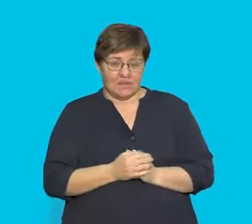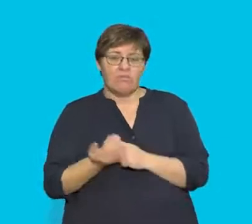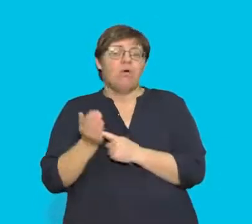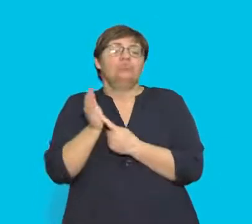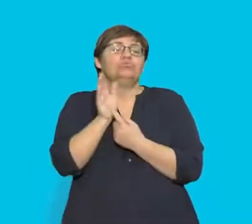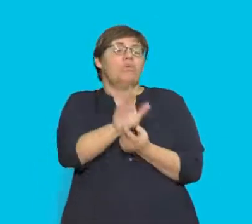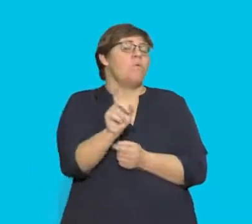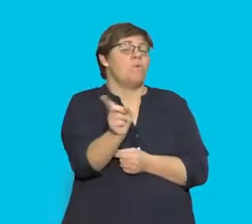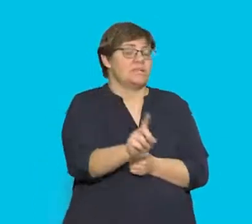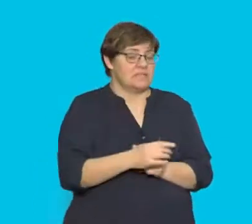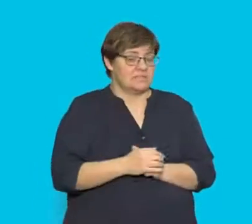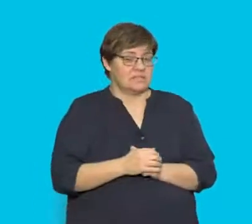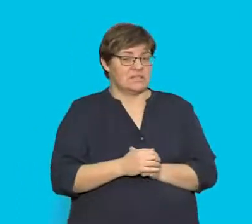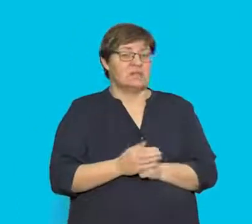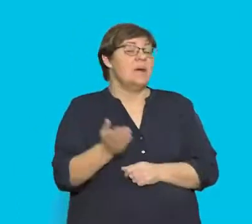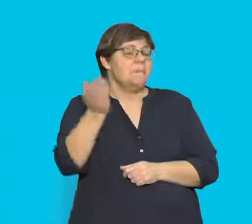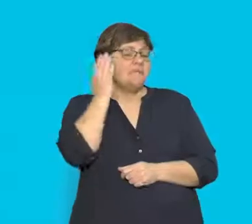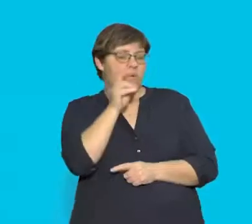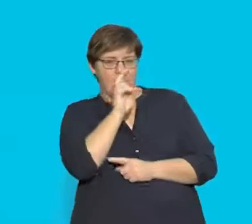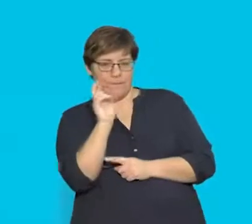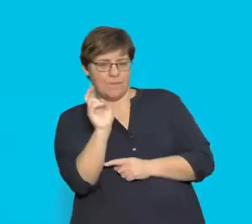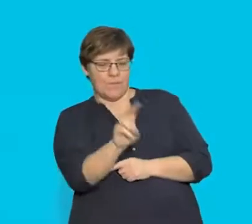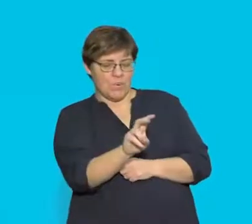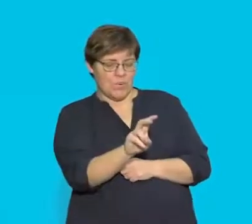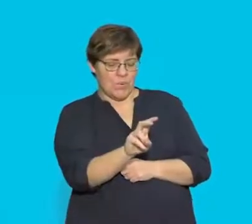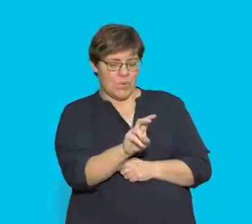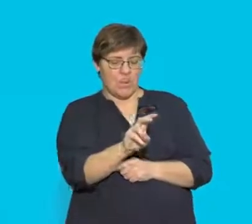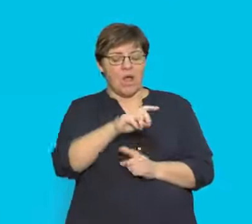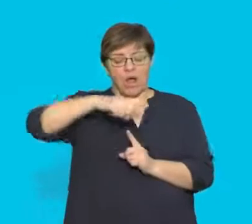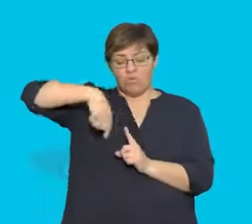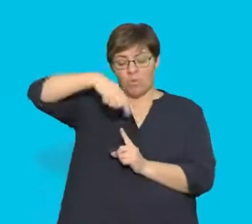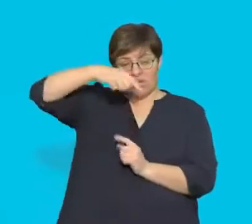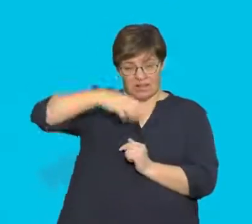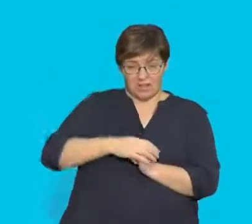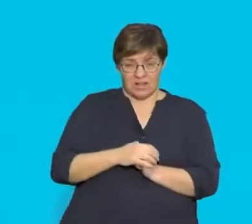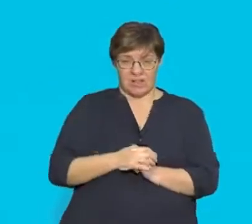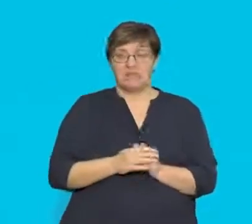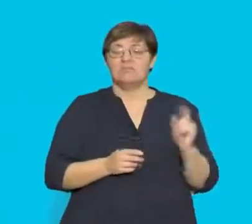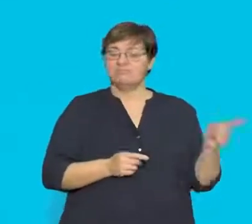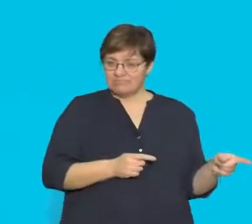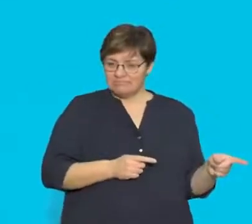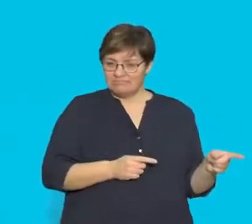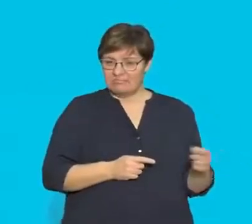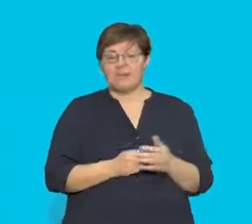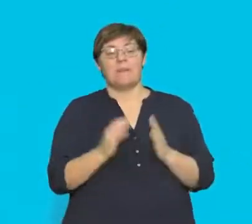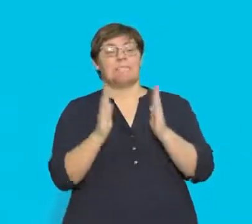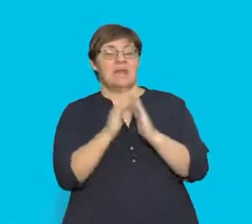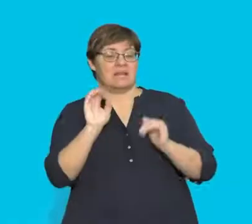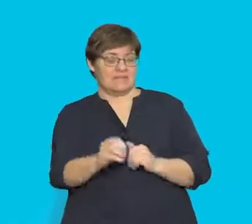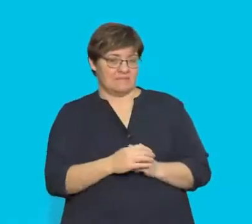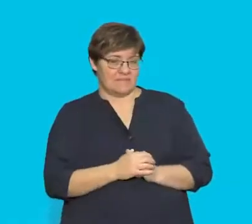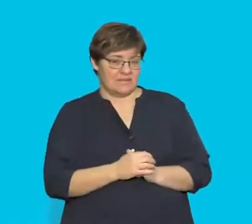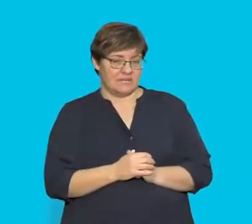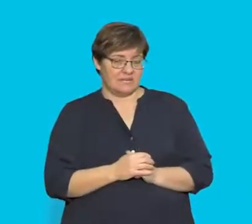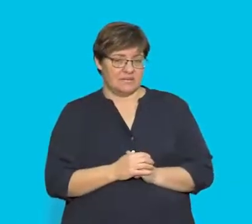to illustrate for you is what we saw earlier around a coil is very similar to what we see around